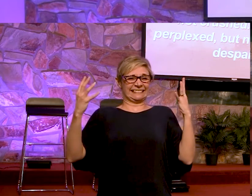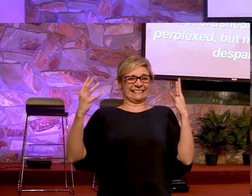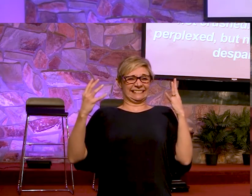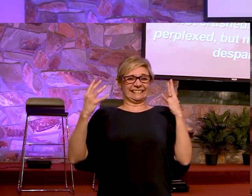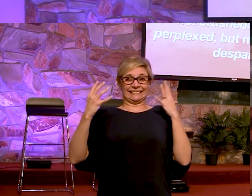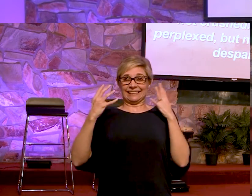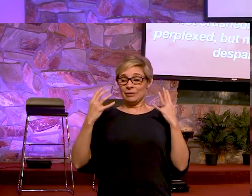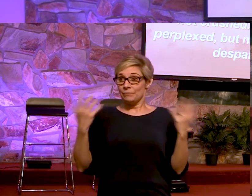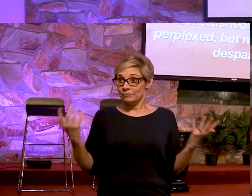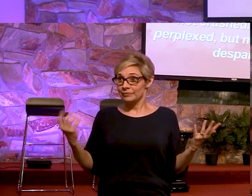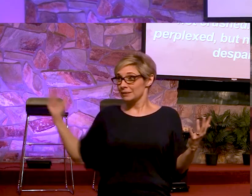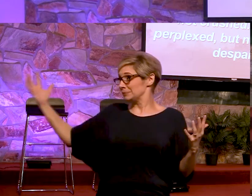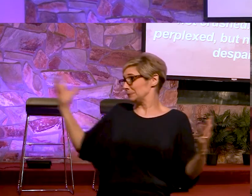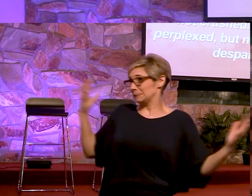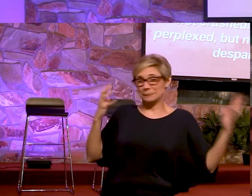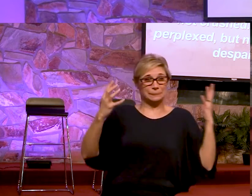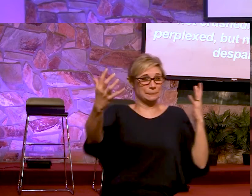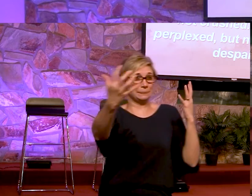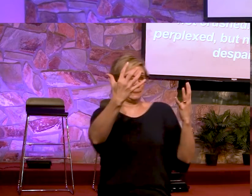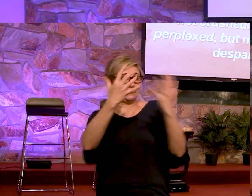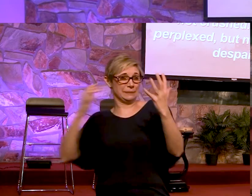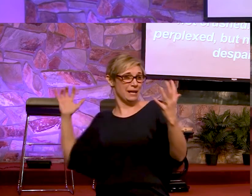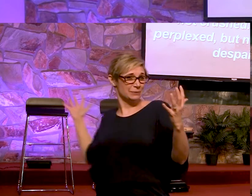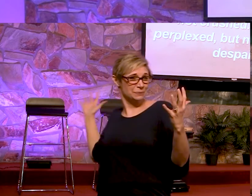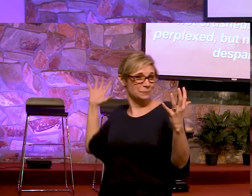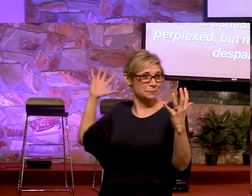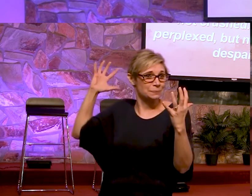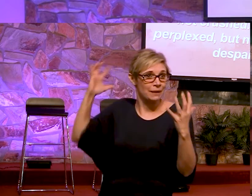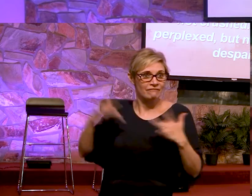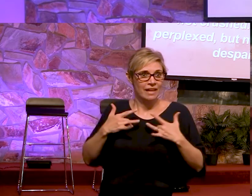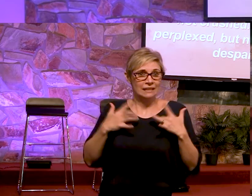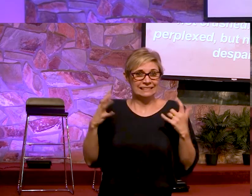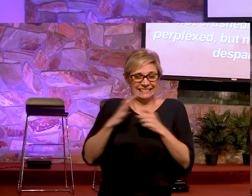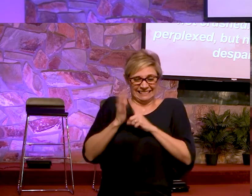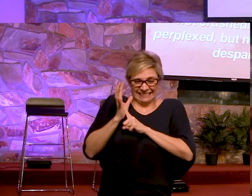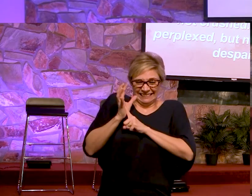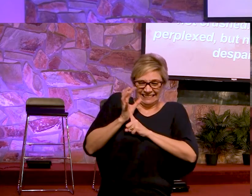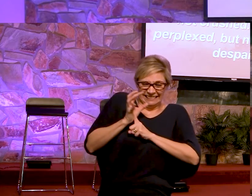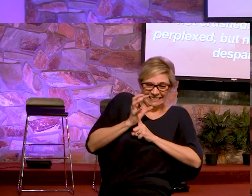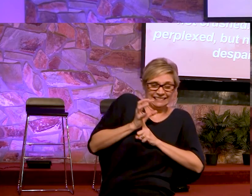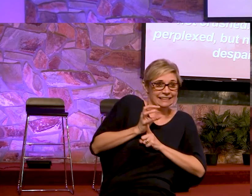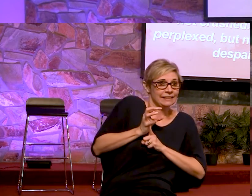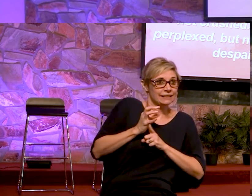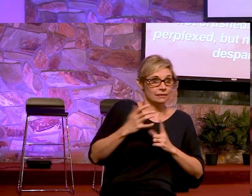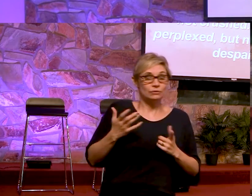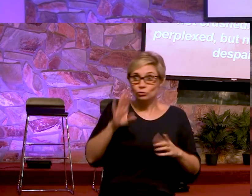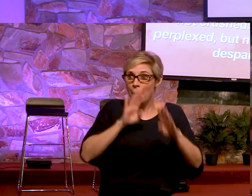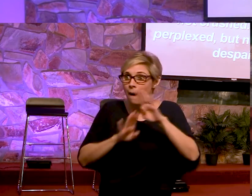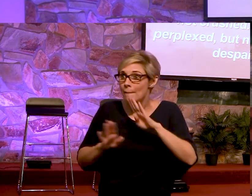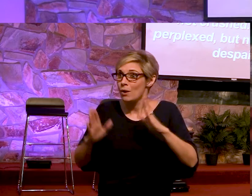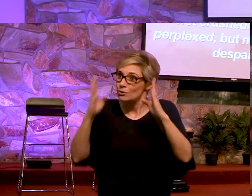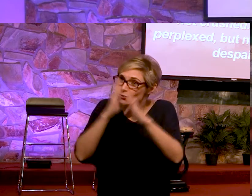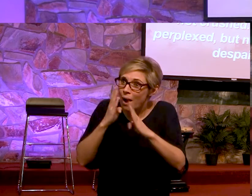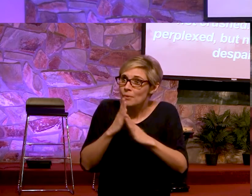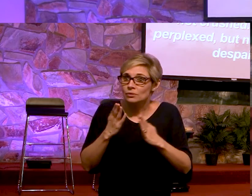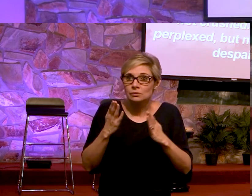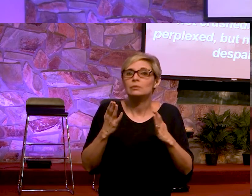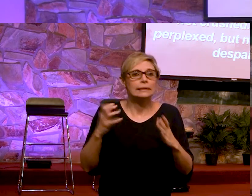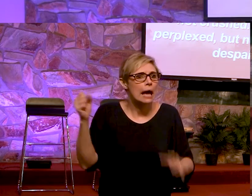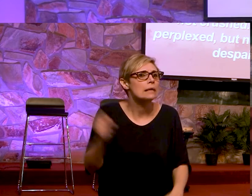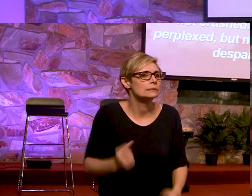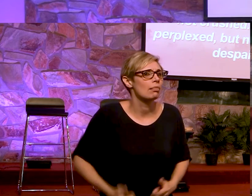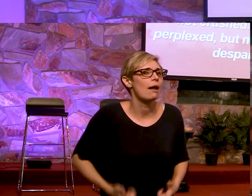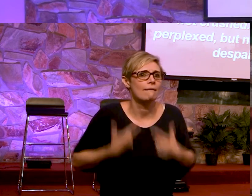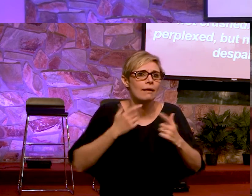On every side, on the right, on the left, in the front, in the rear. All around us, troubles are pressing in on